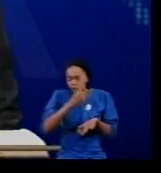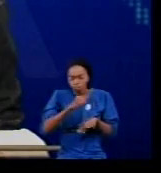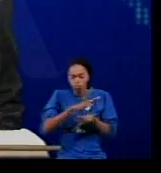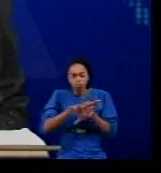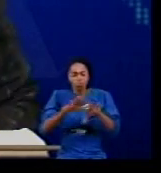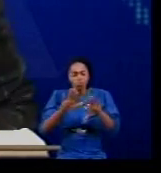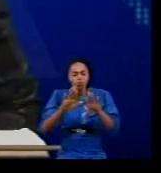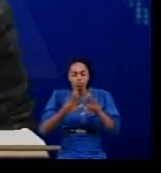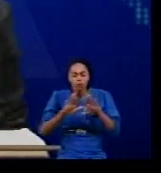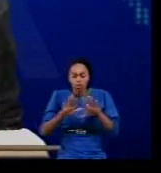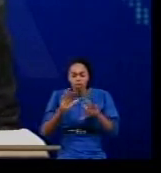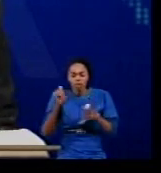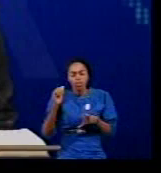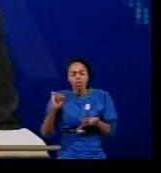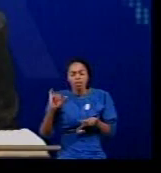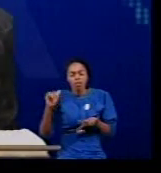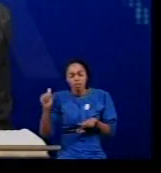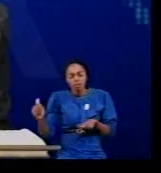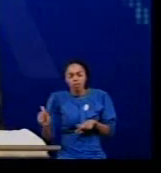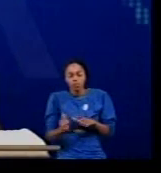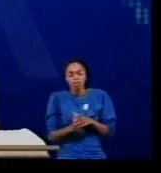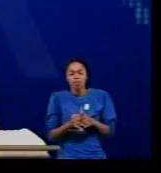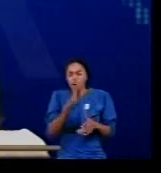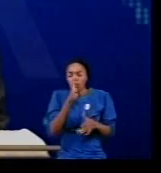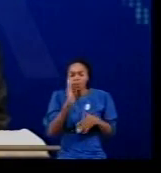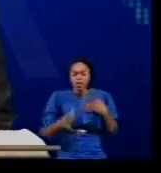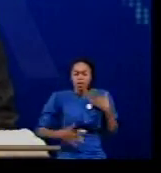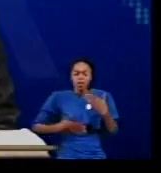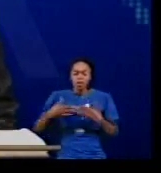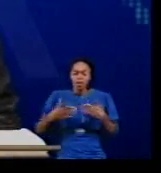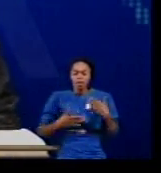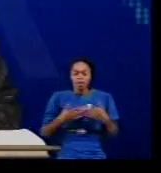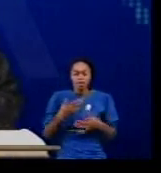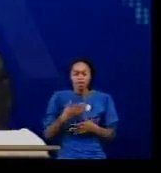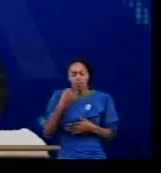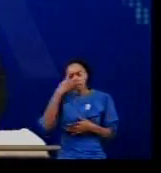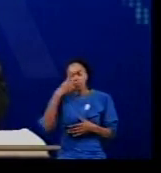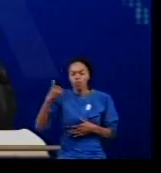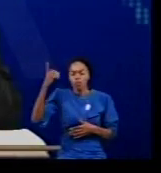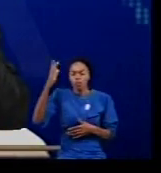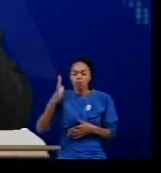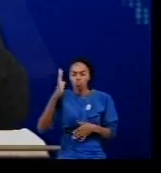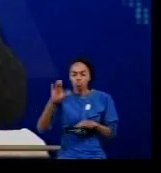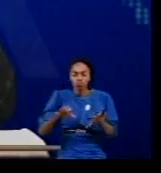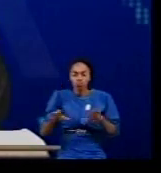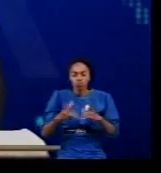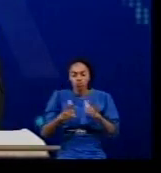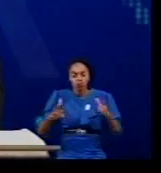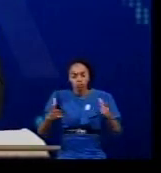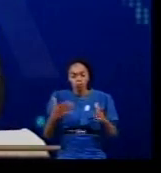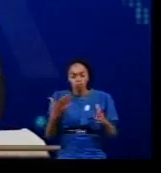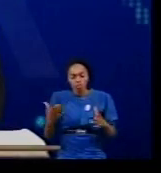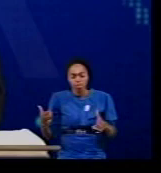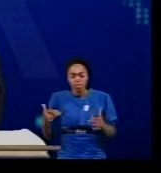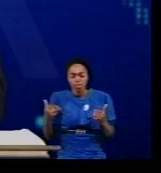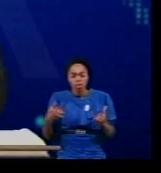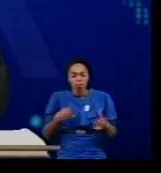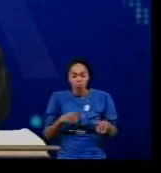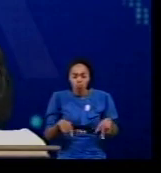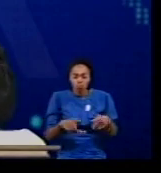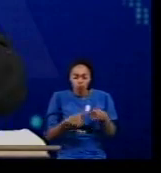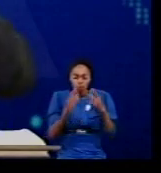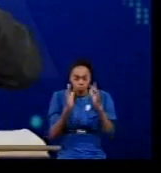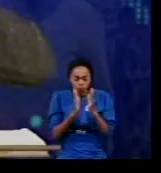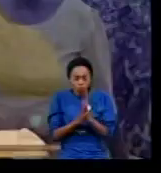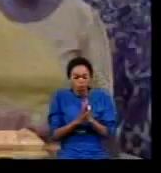at that verse again. If the Lord is with you, he is mighty, he is strong, he is unconquerable. And if he is with you with all his strength, and he's